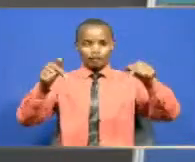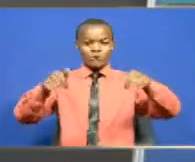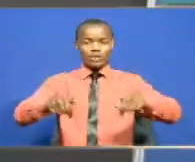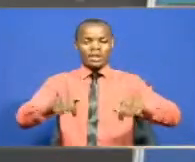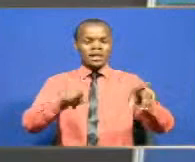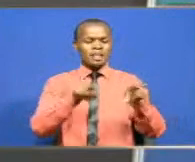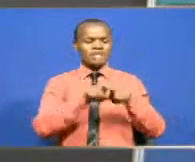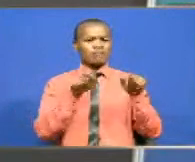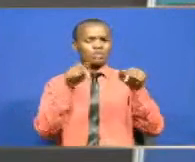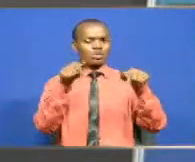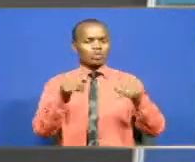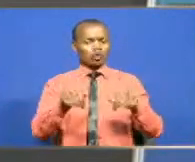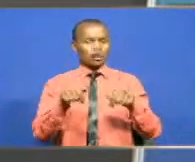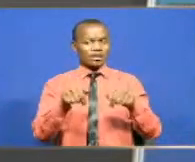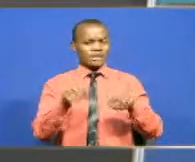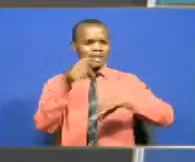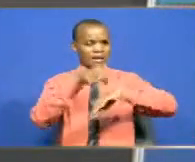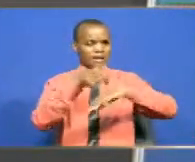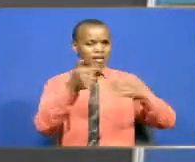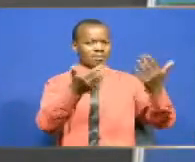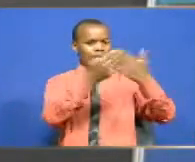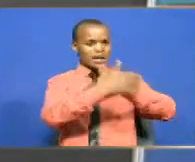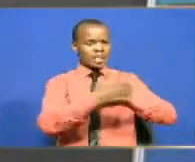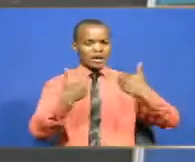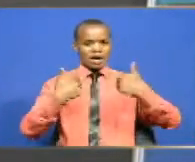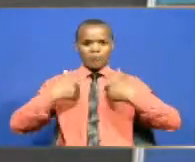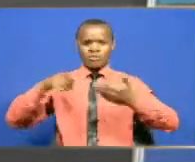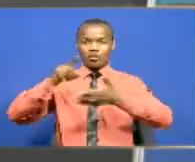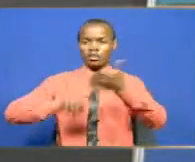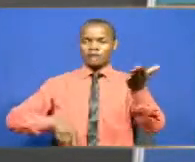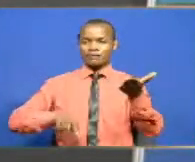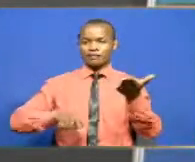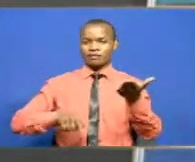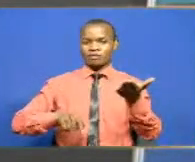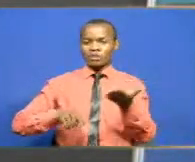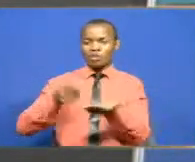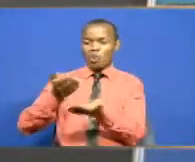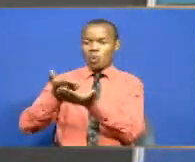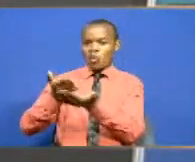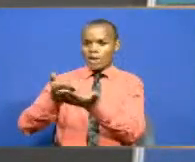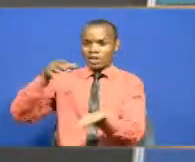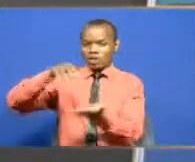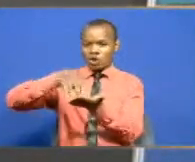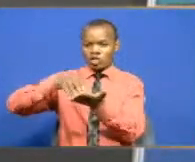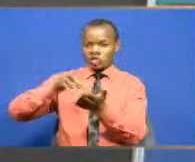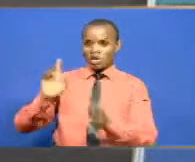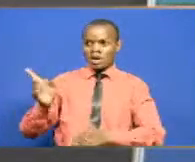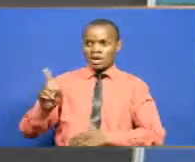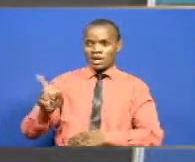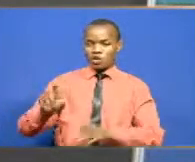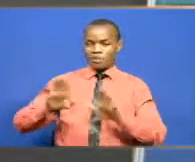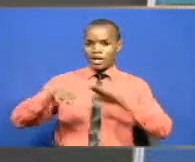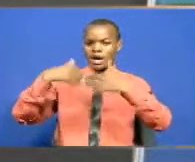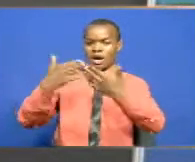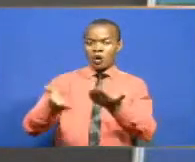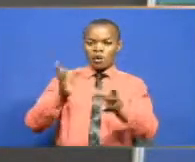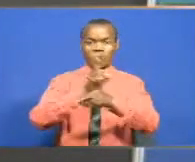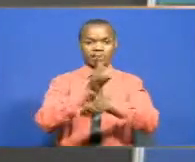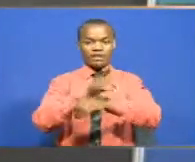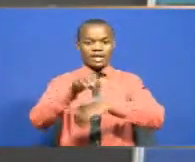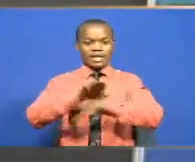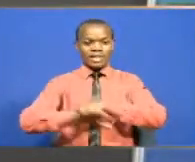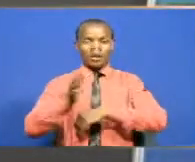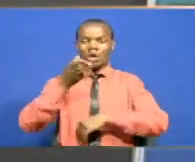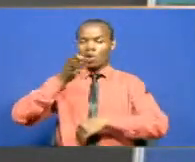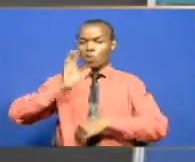of the country are tonight experiencing wet conditions, and in the capital, this is over several places. The Lake Mbezi